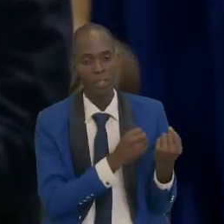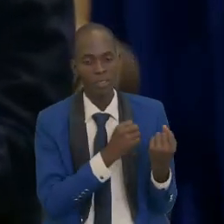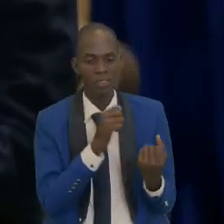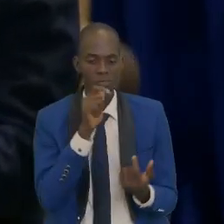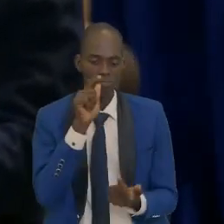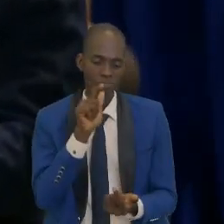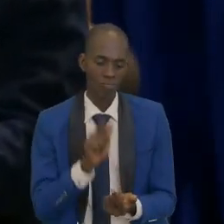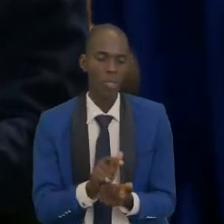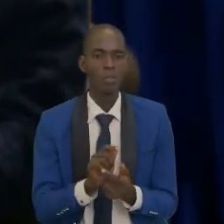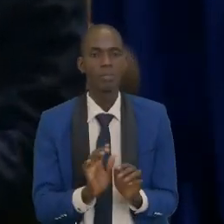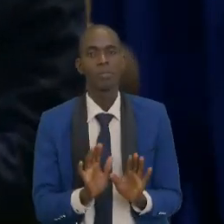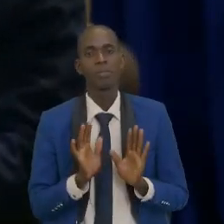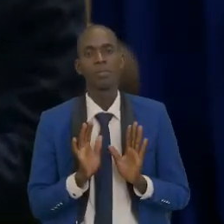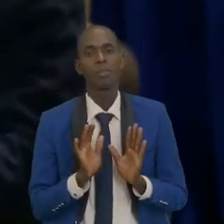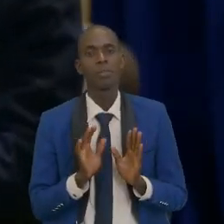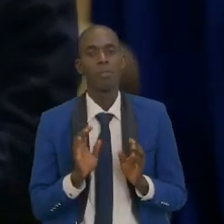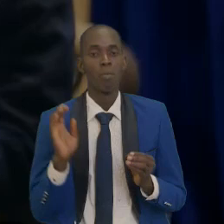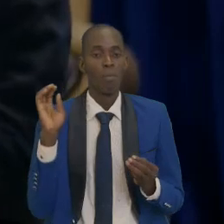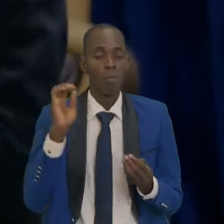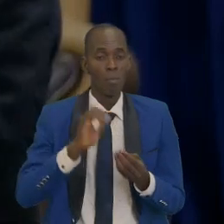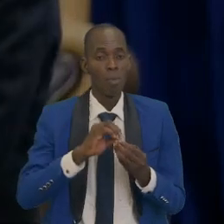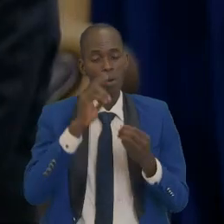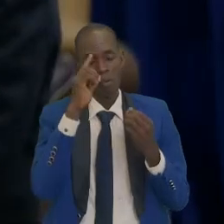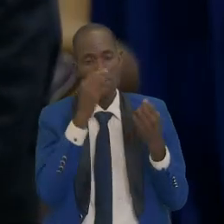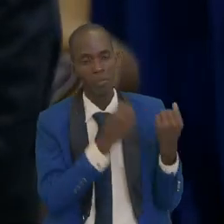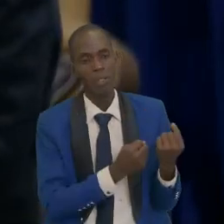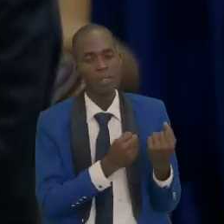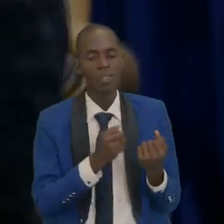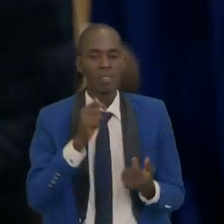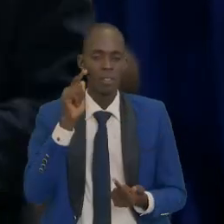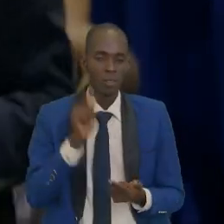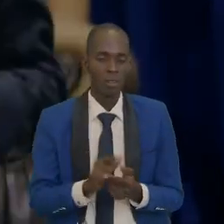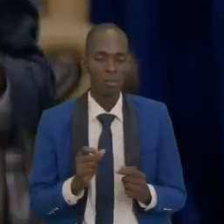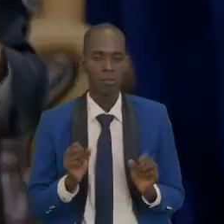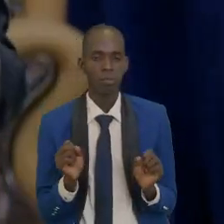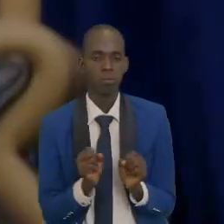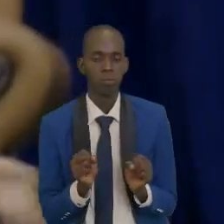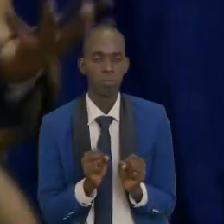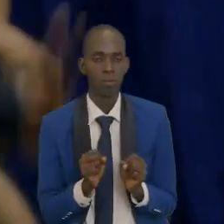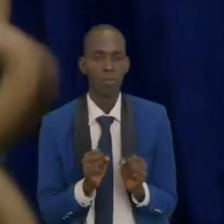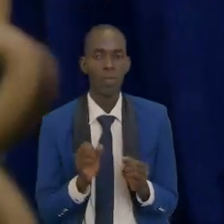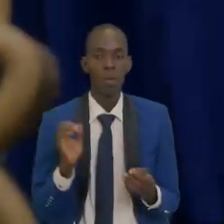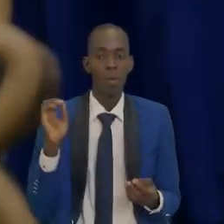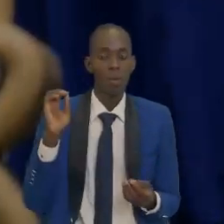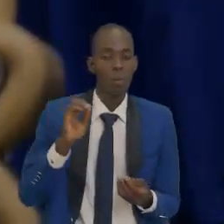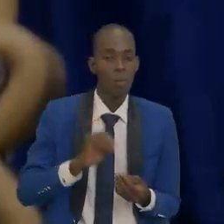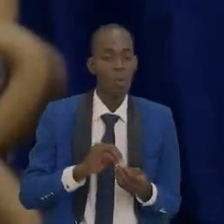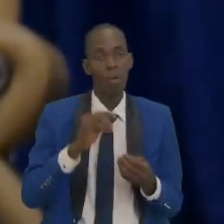fears less panicking more fears less despondency